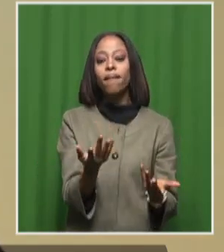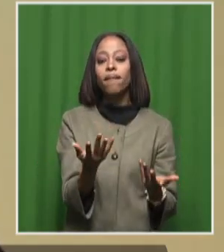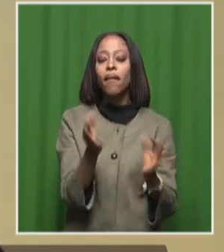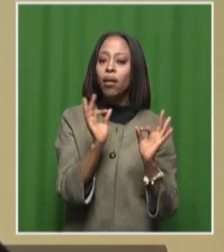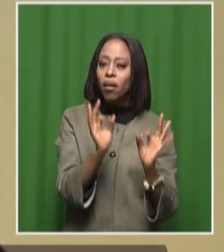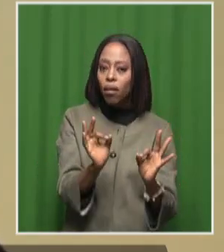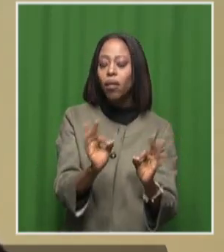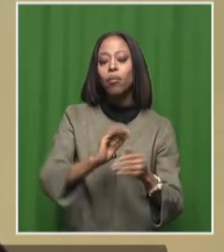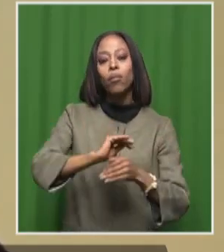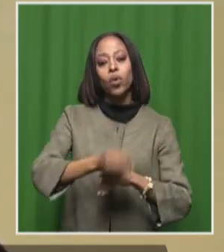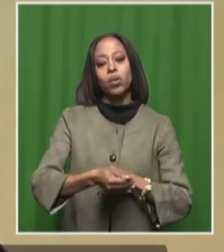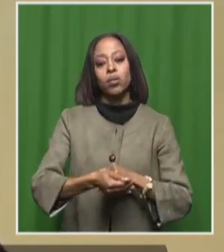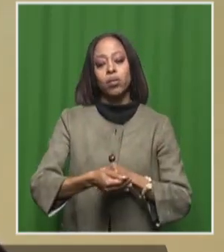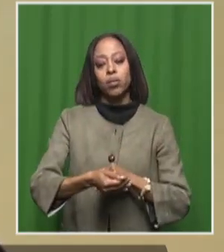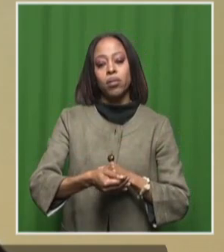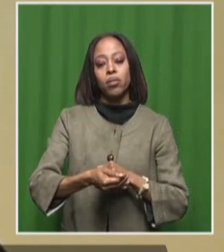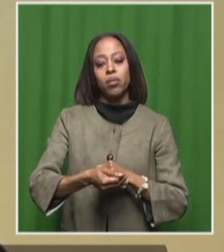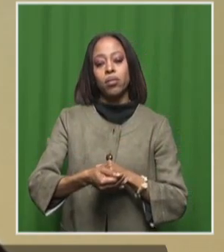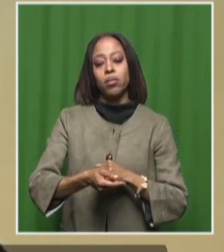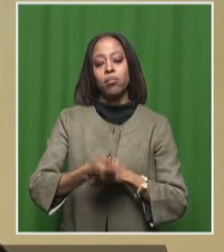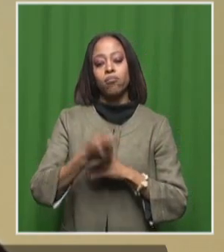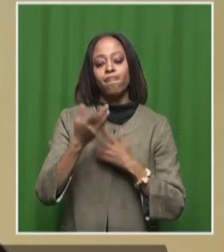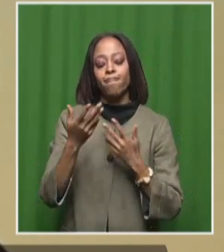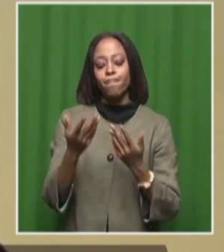proper protection of these,